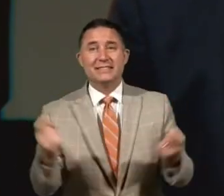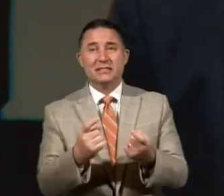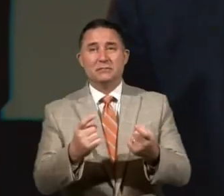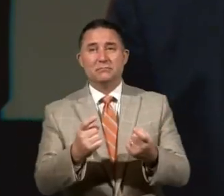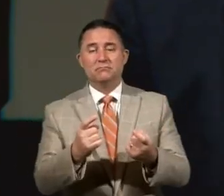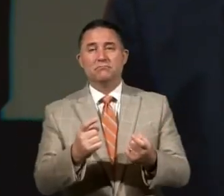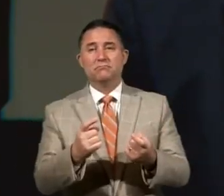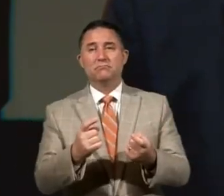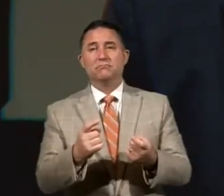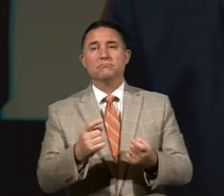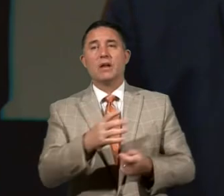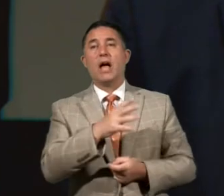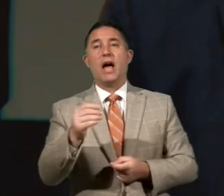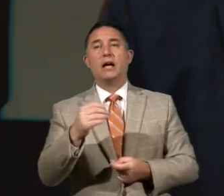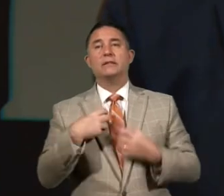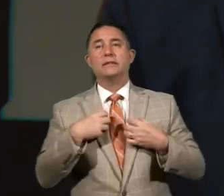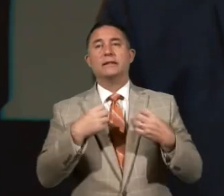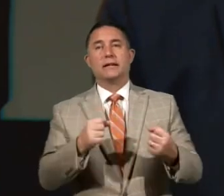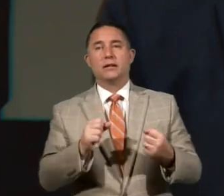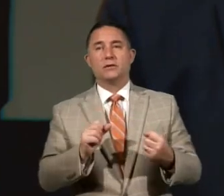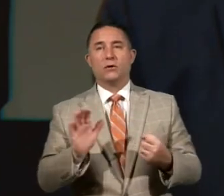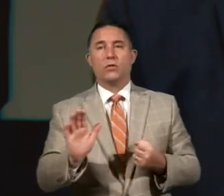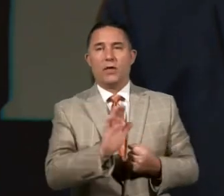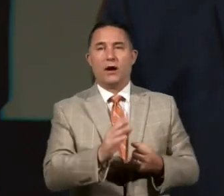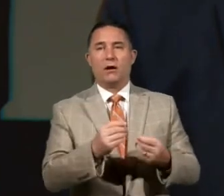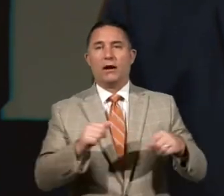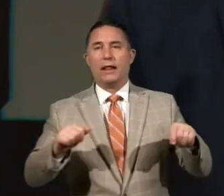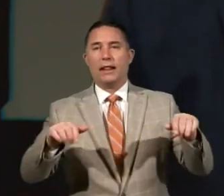sin and will heal their land.